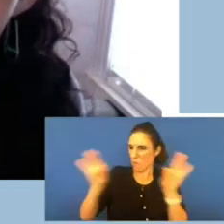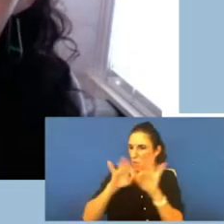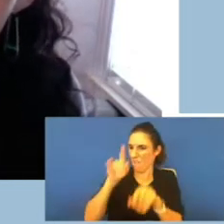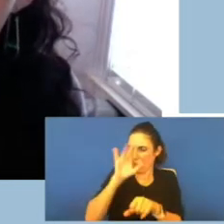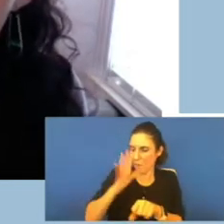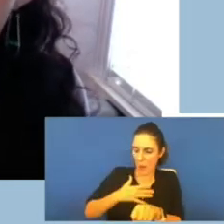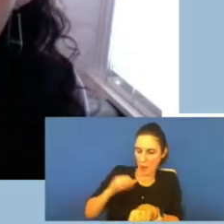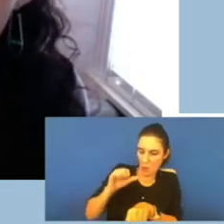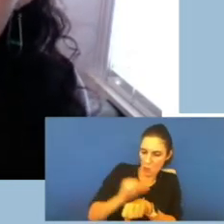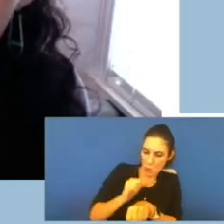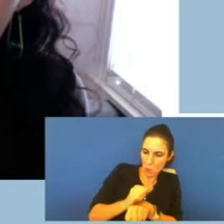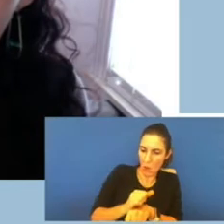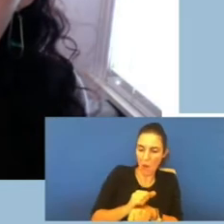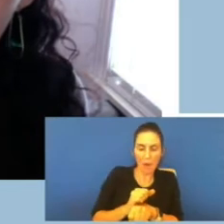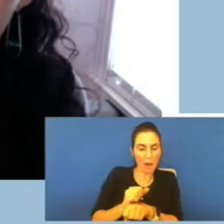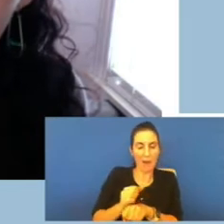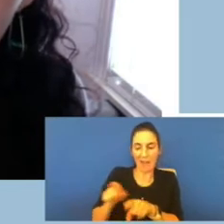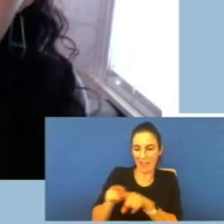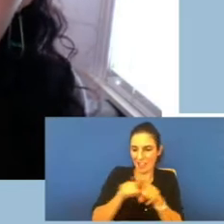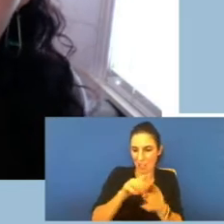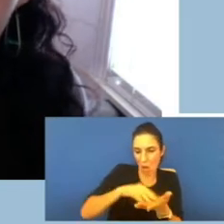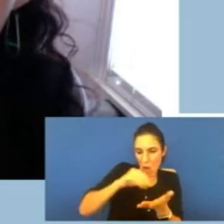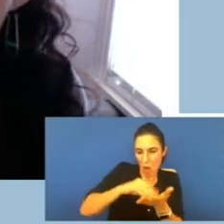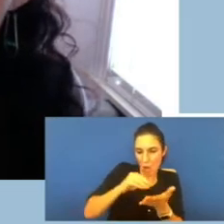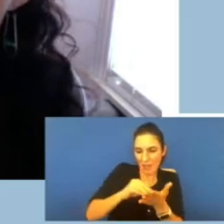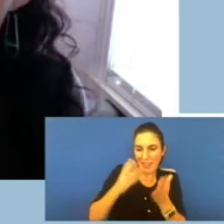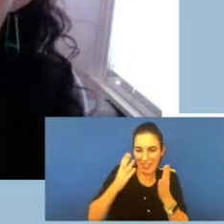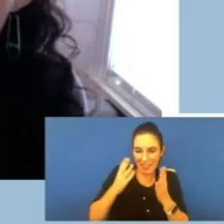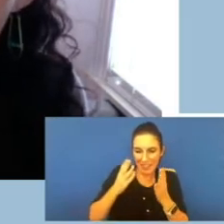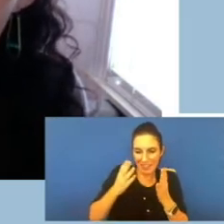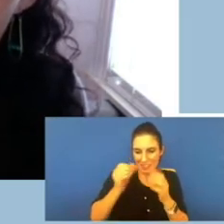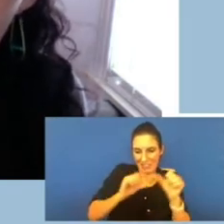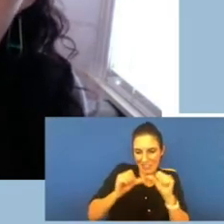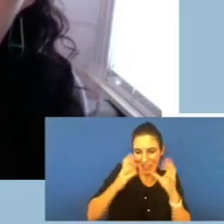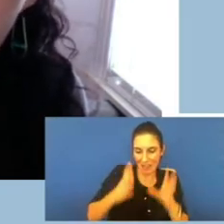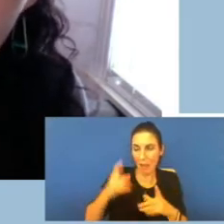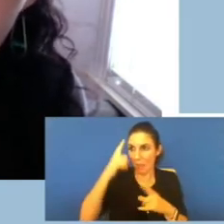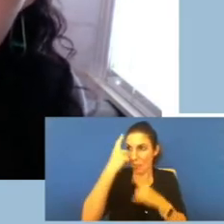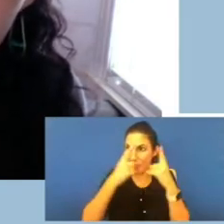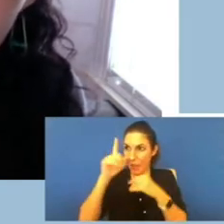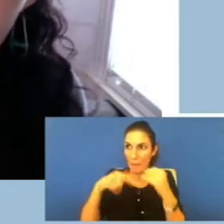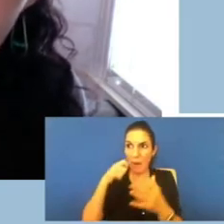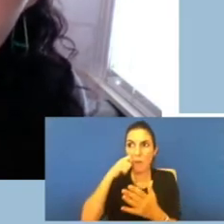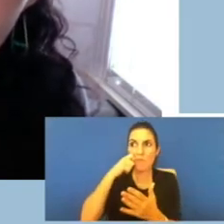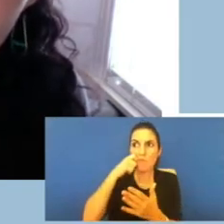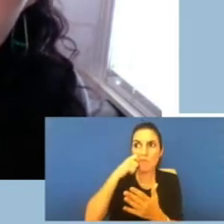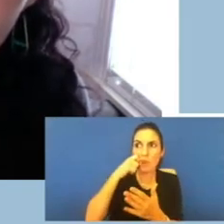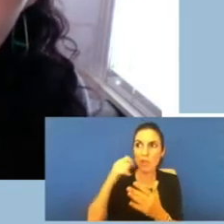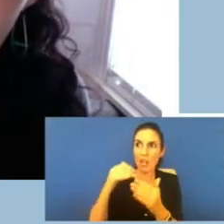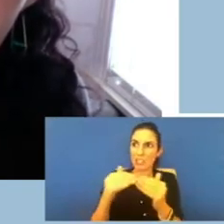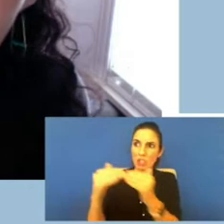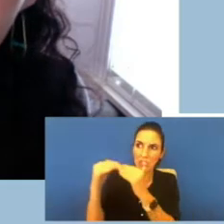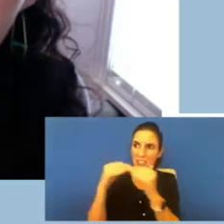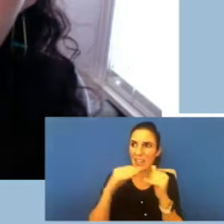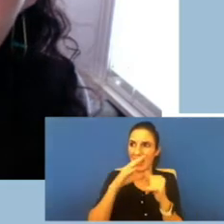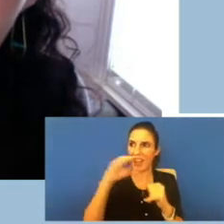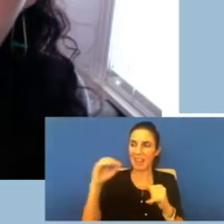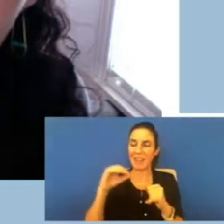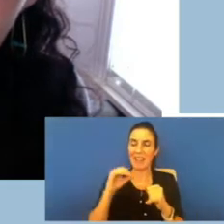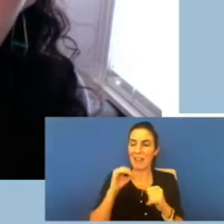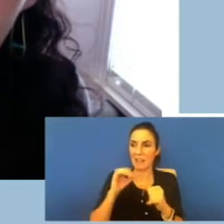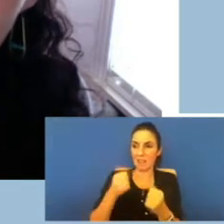learning scientist, to think about racial justice and decolonization beyond ideas